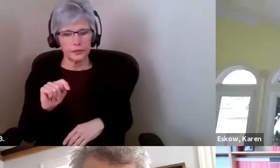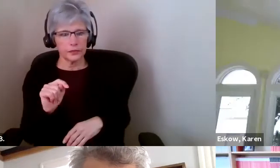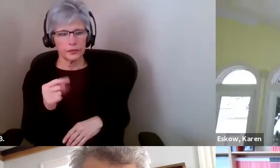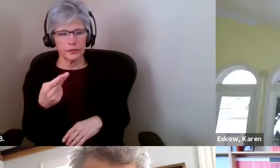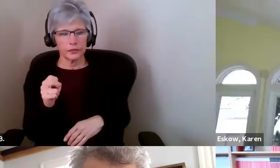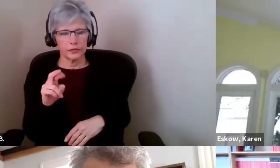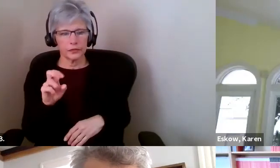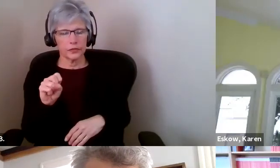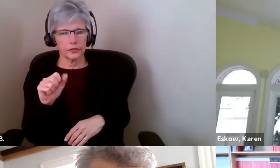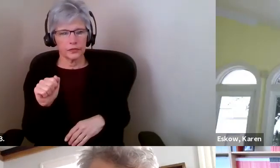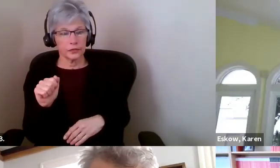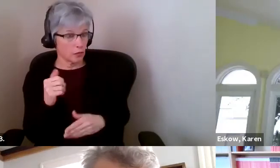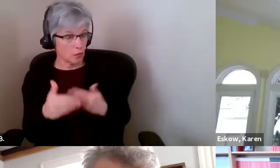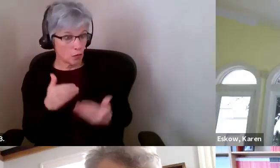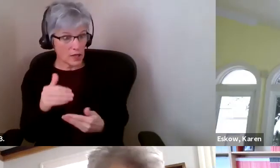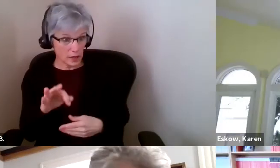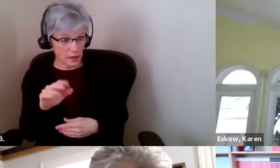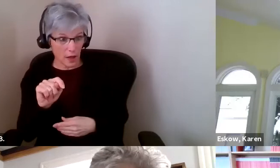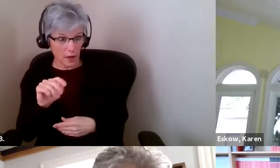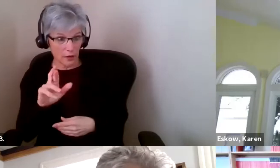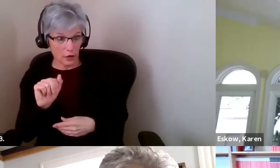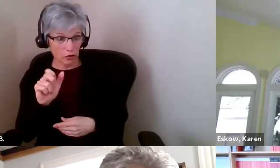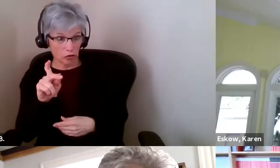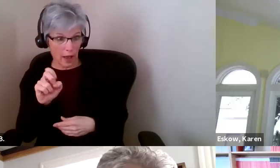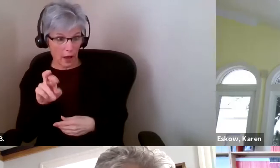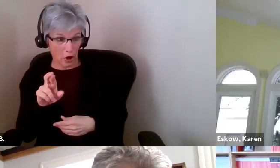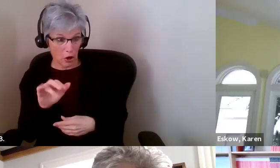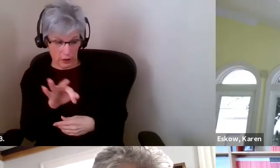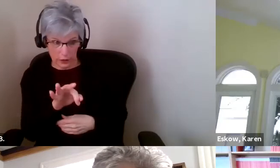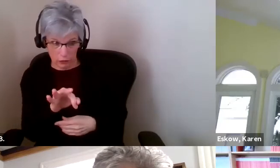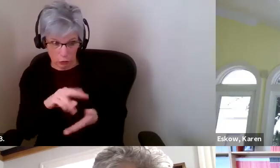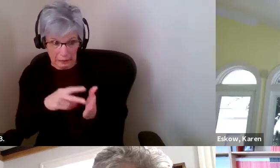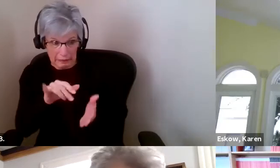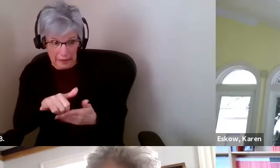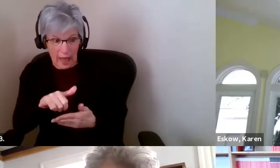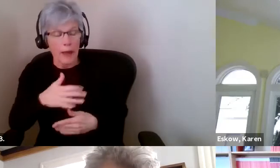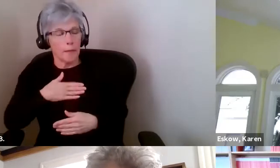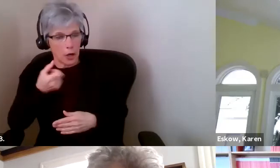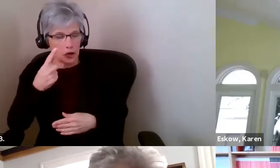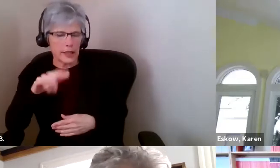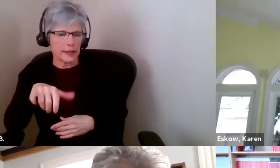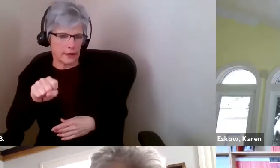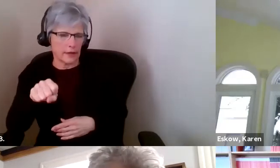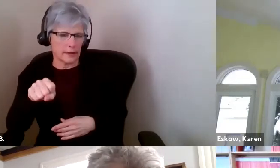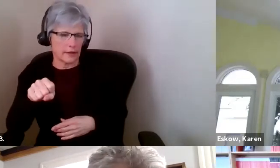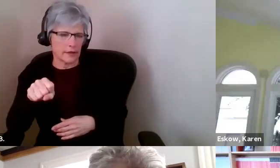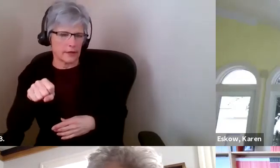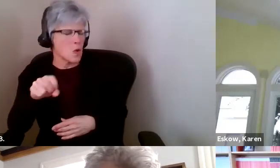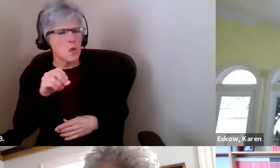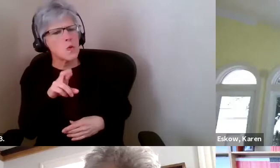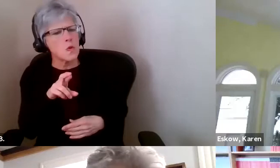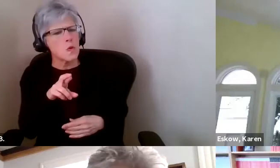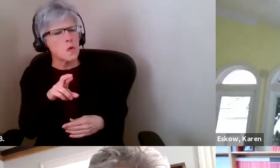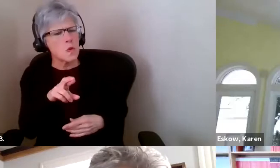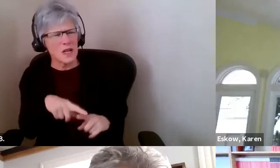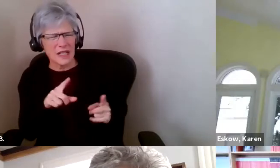process of the tracker? If that's what you're talking about, from my understanding, yes. Or are you asking another